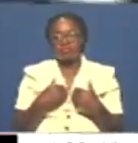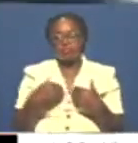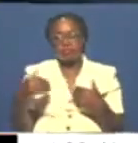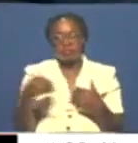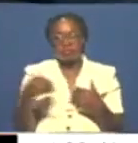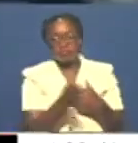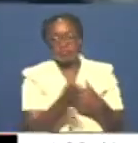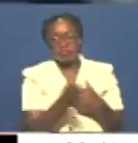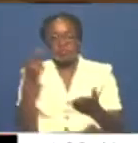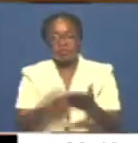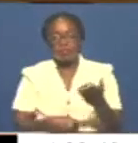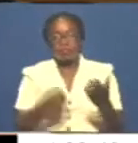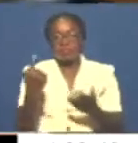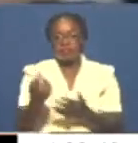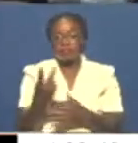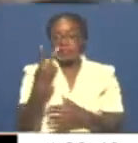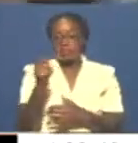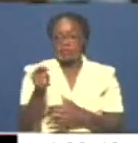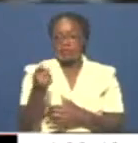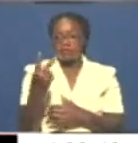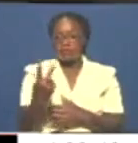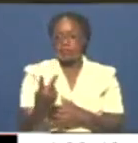to 2.2 shillings.